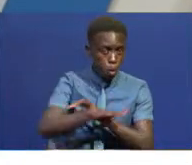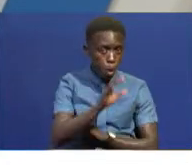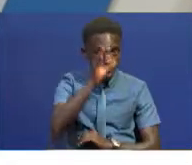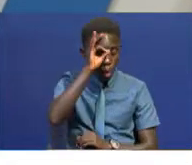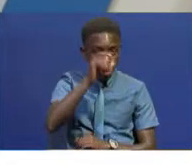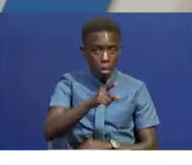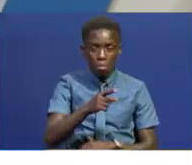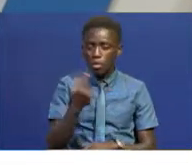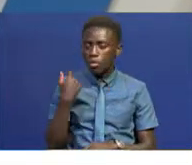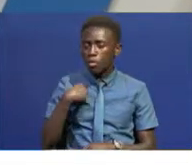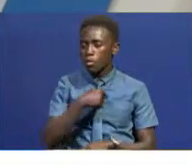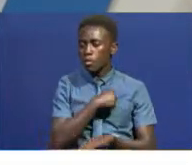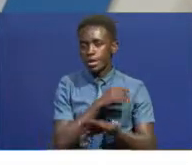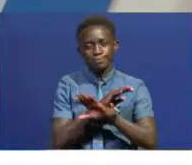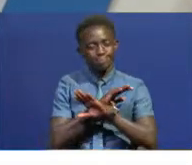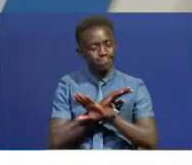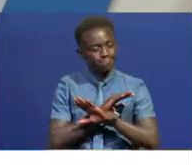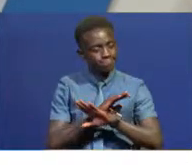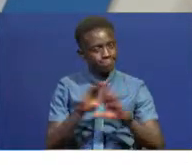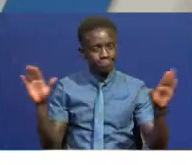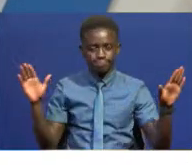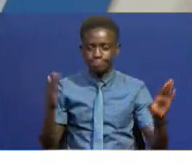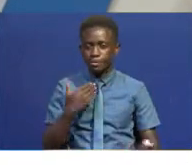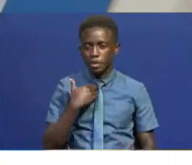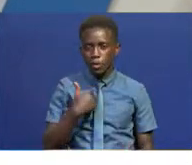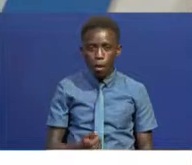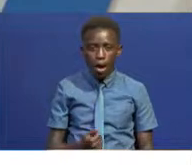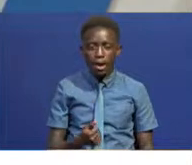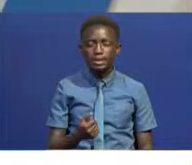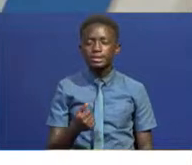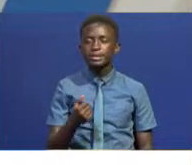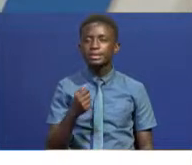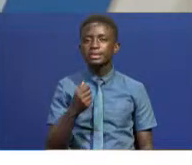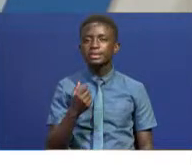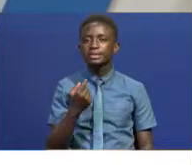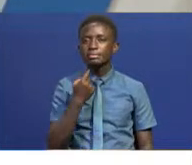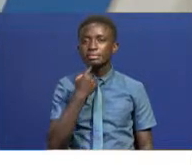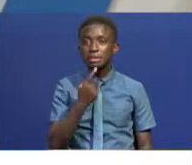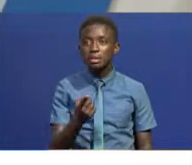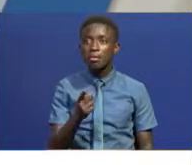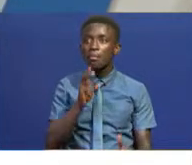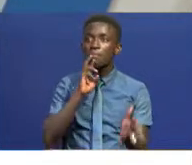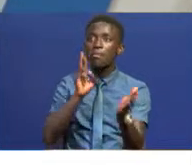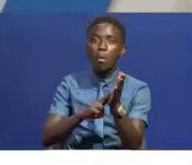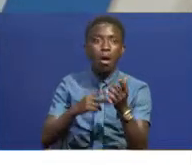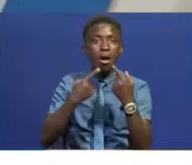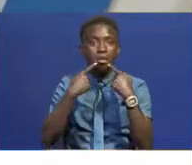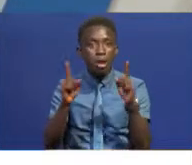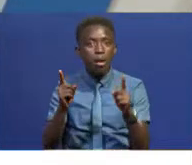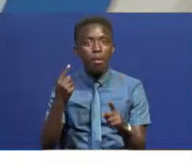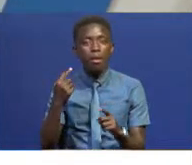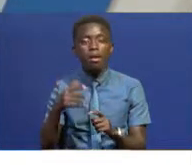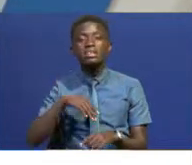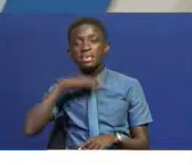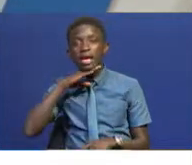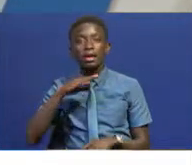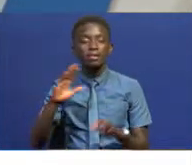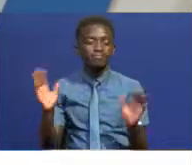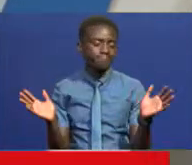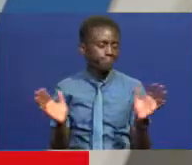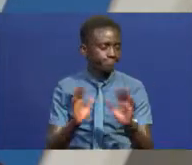not want to have a situation whereby we shall be reporting calamities. And two, we